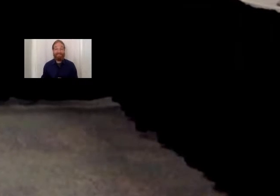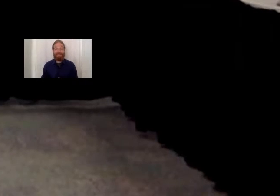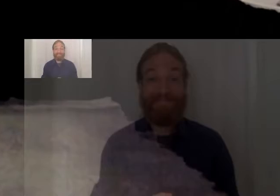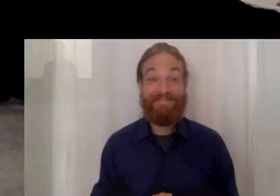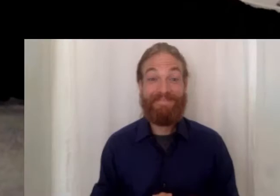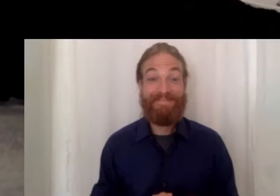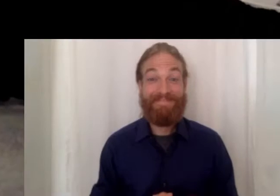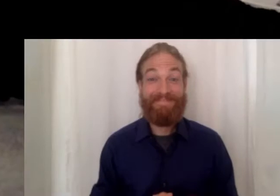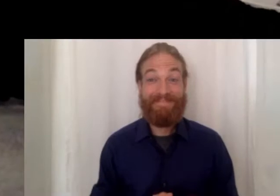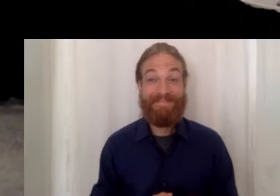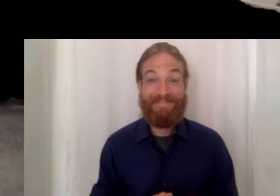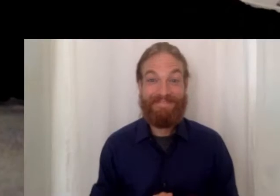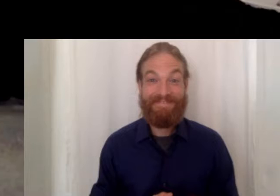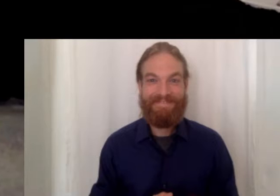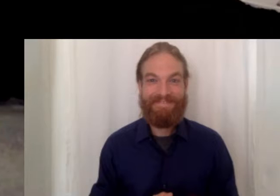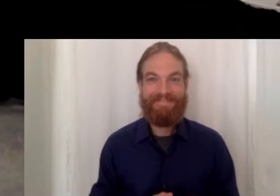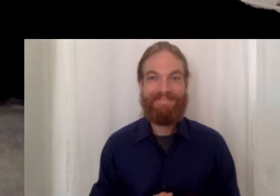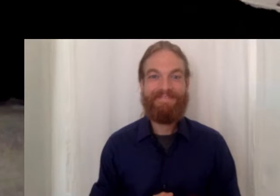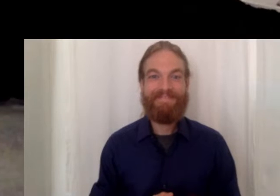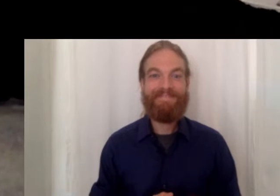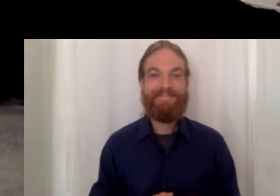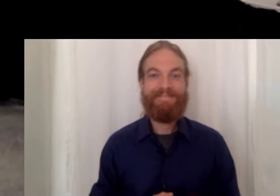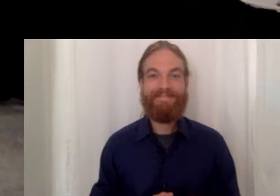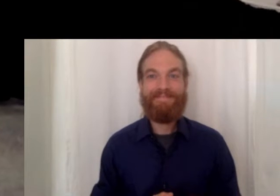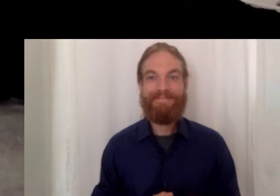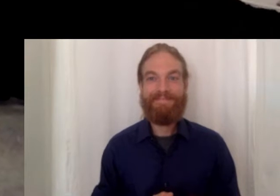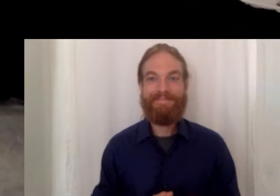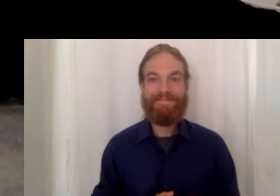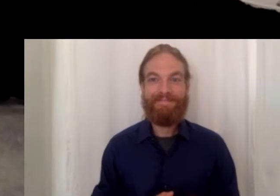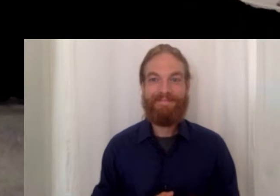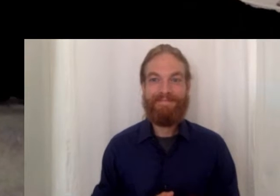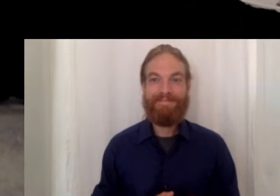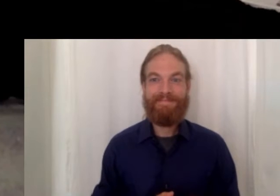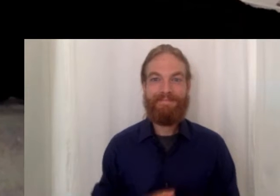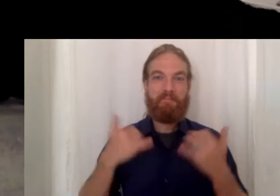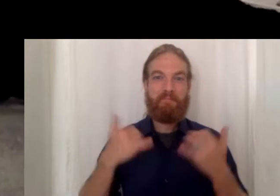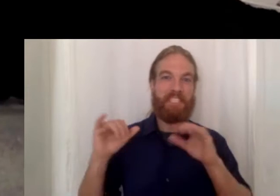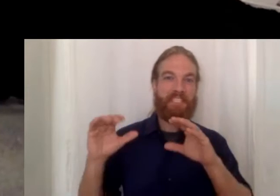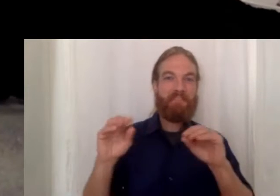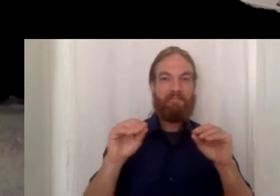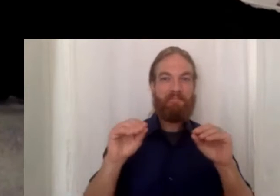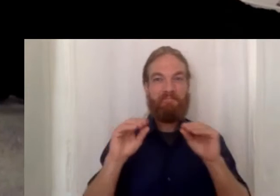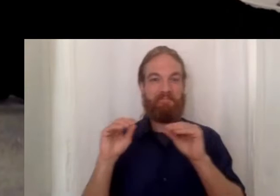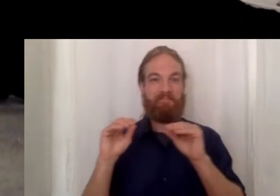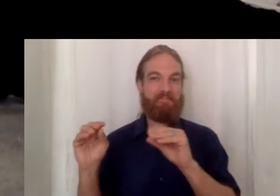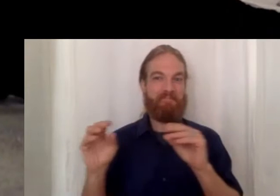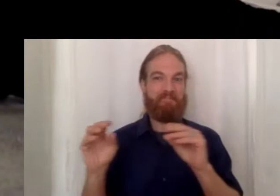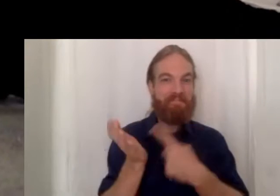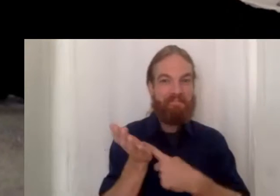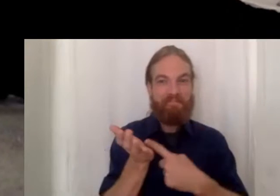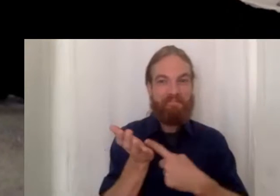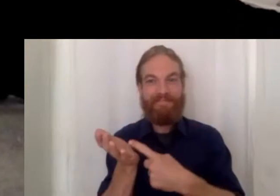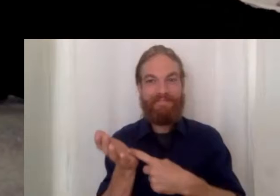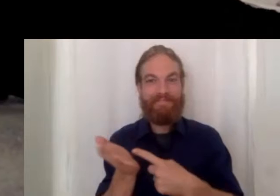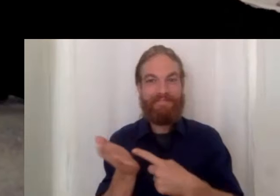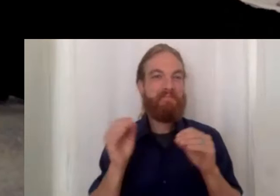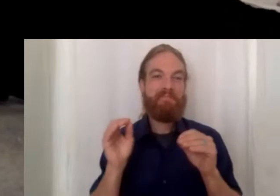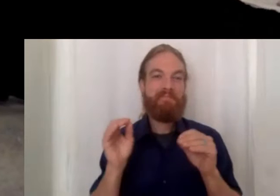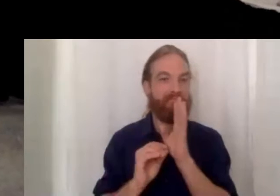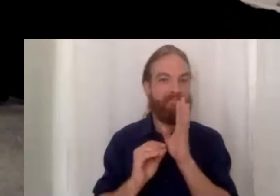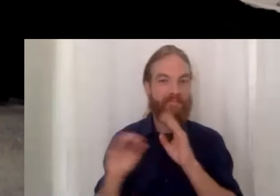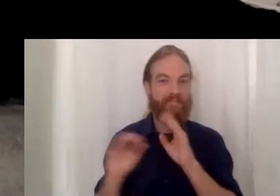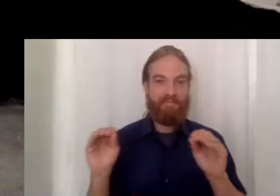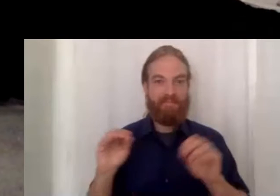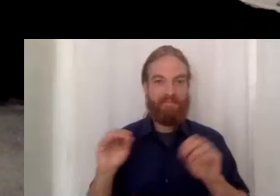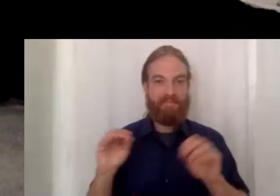Yeah, if you guys want to go first, I'm going to do it by group. So if you mind standing in the middle. Yeah, you're welcome. Maybe we'll kind of break it